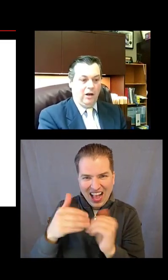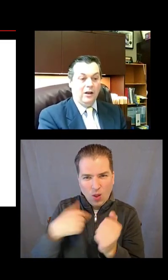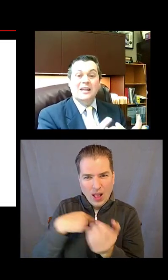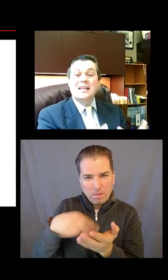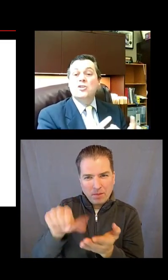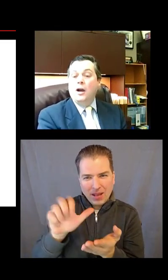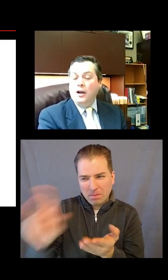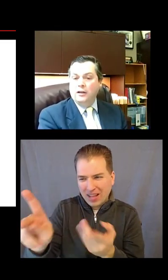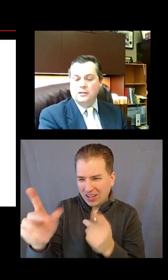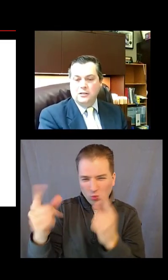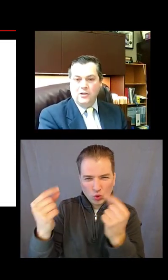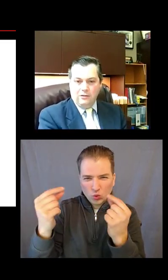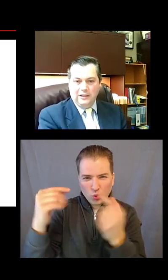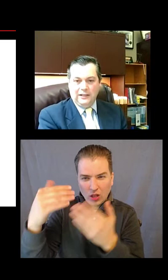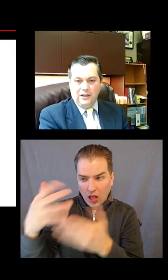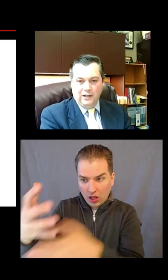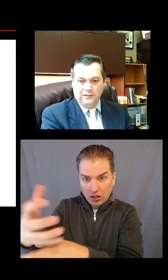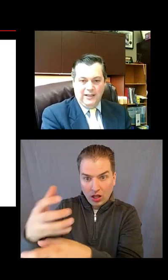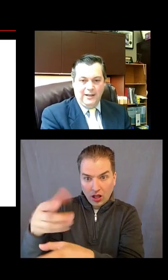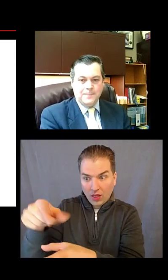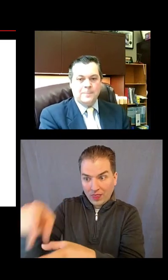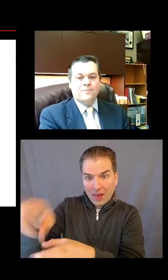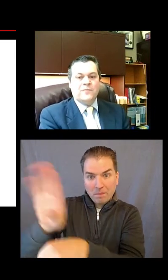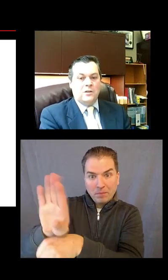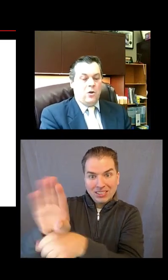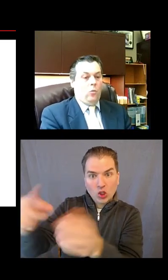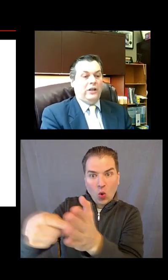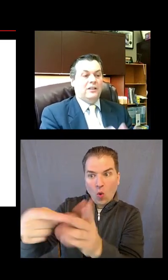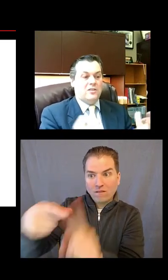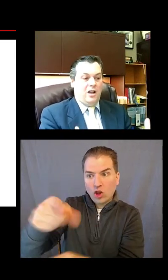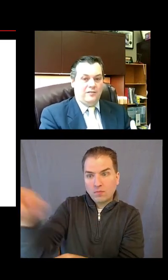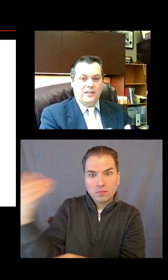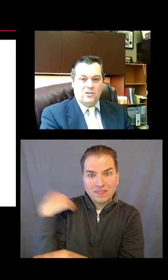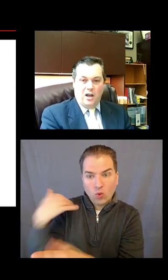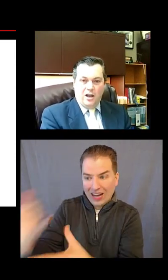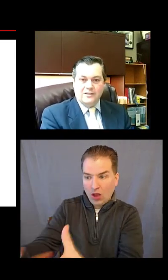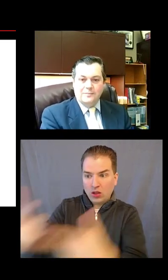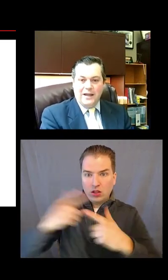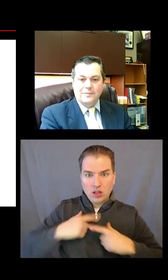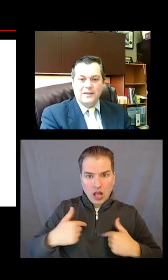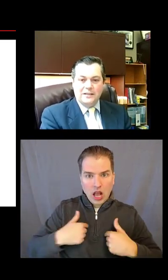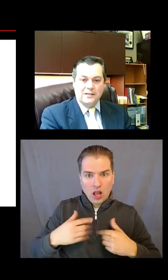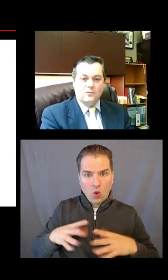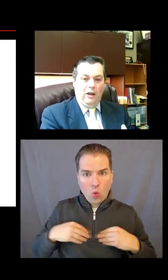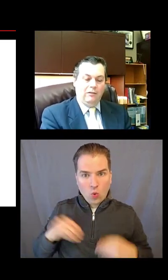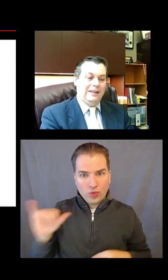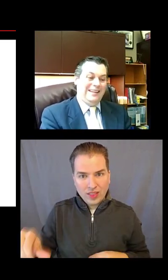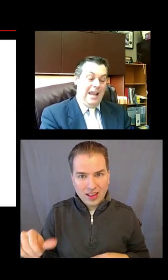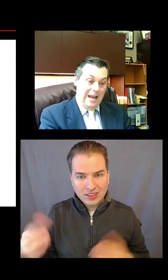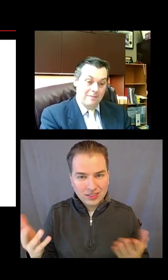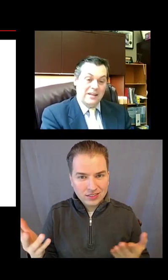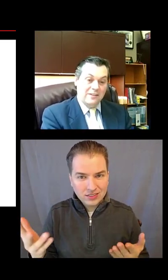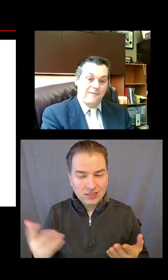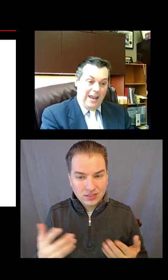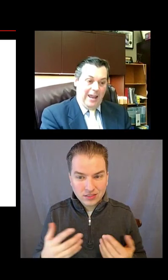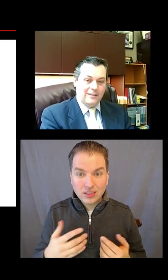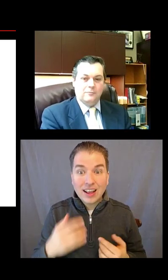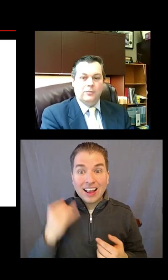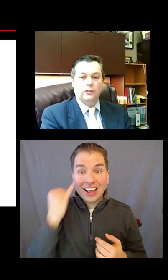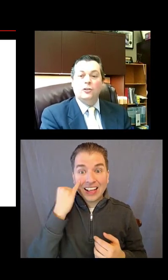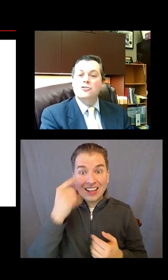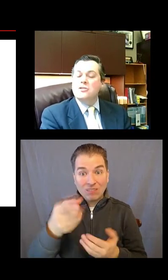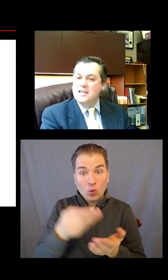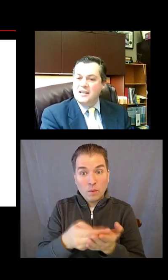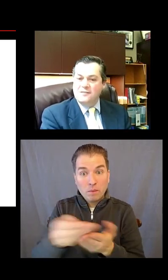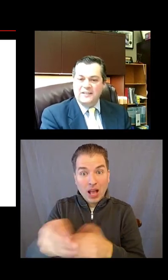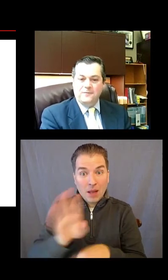that AR? It's hard to calculate all of that. What does all of this cost to buy the business? Well, it can be fast,